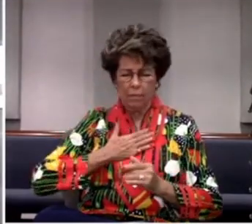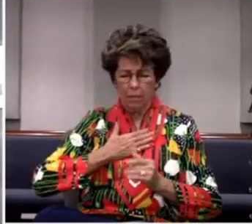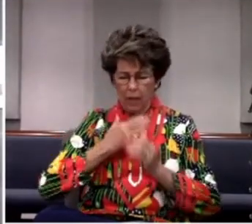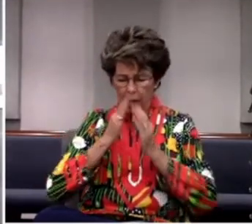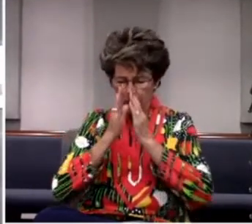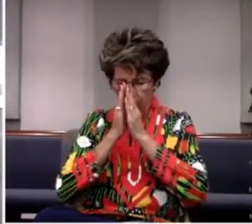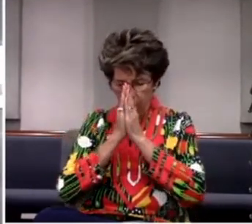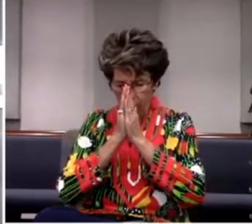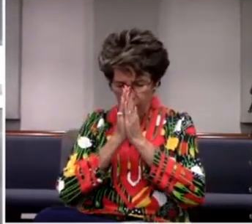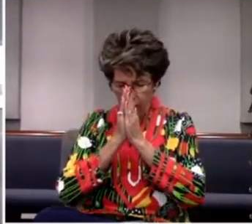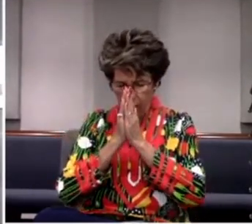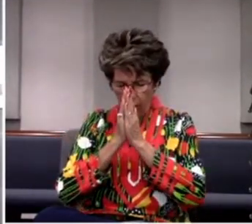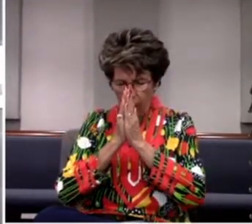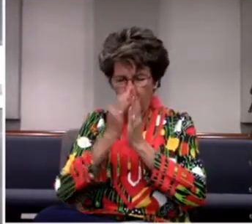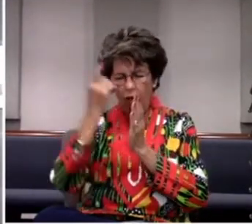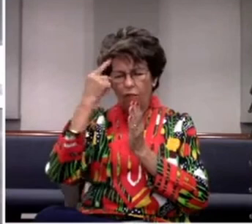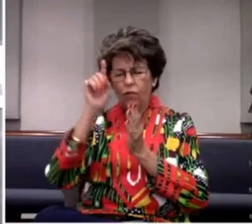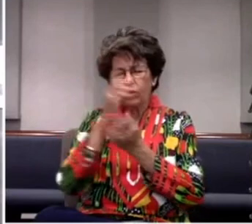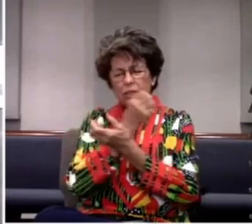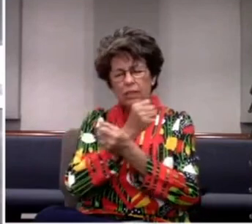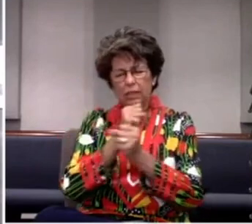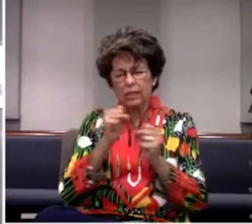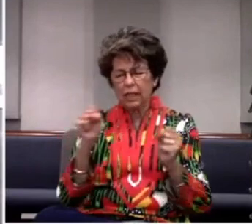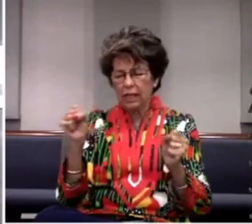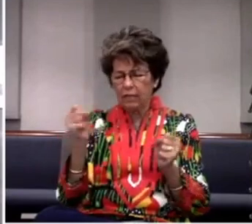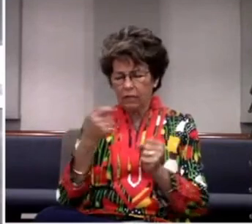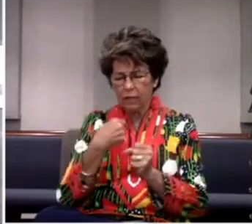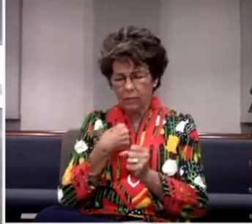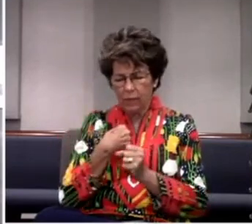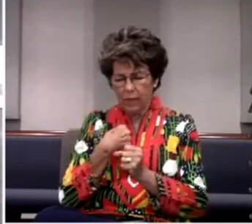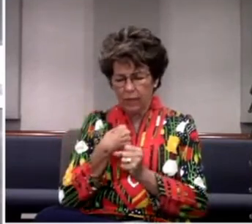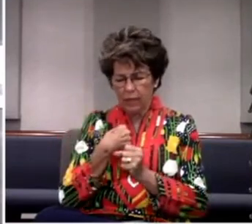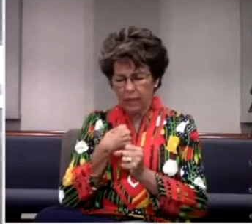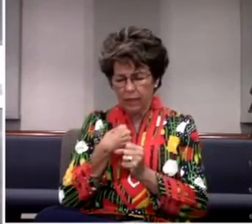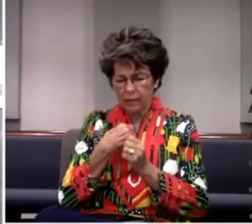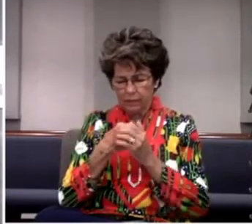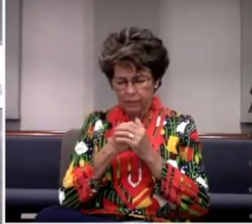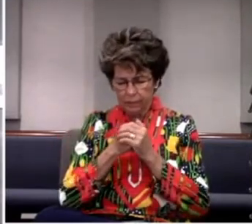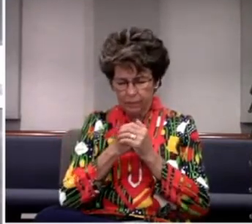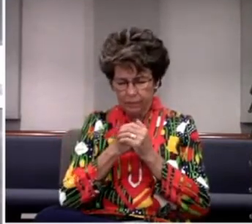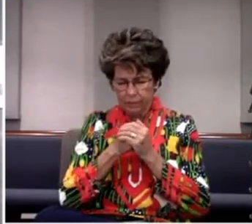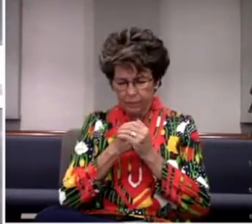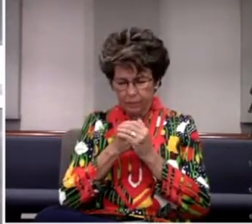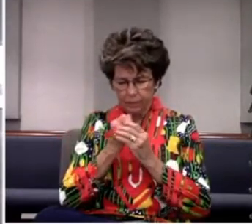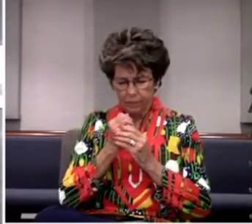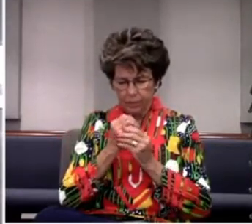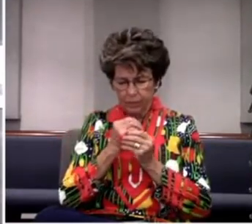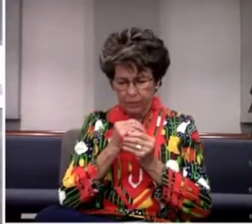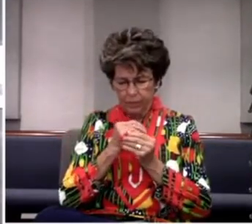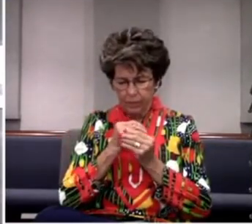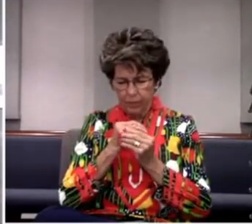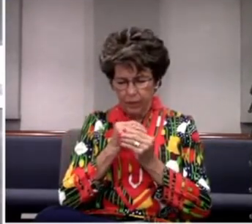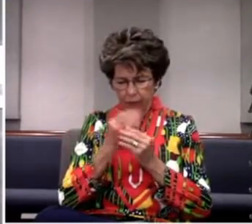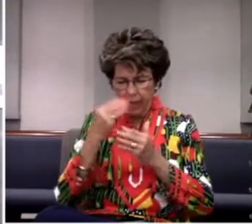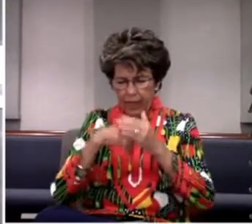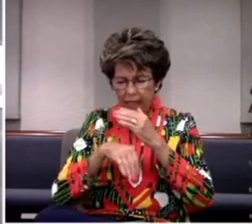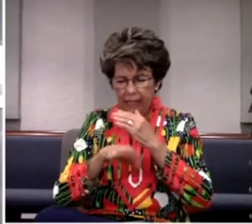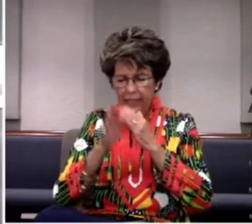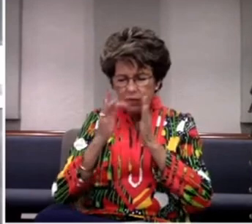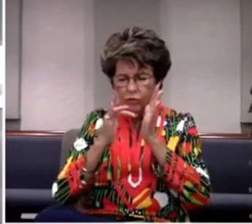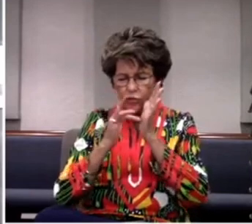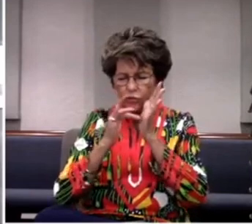you, Jesus, for saving me. And then with heads bowed and eyes closed, you would say, in Jesus' name,